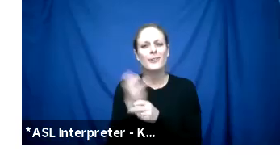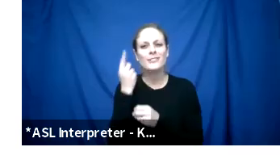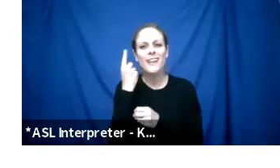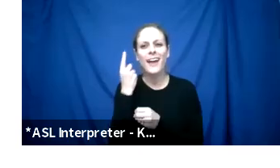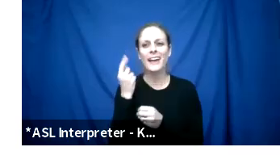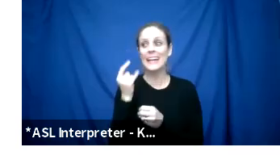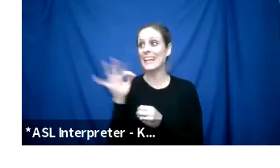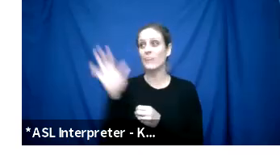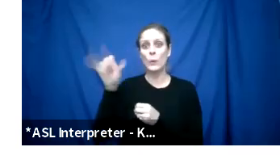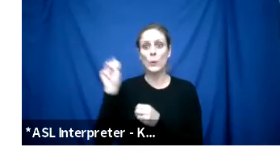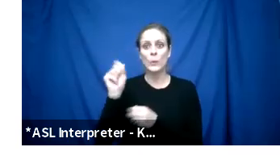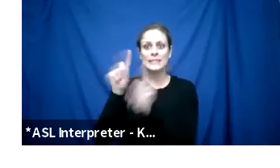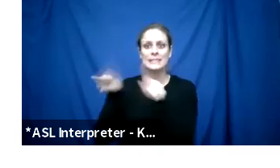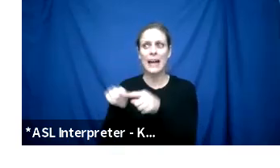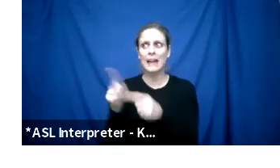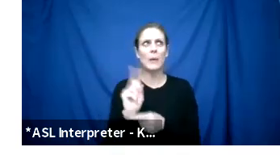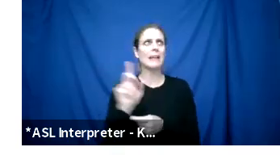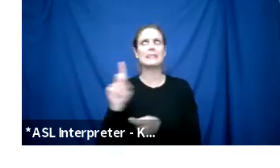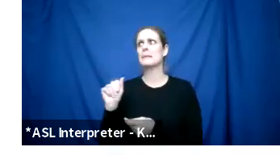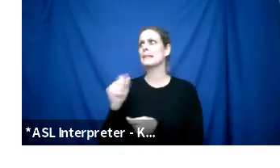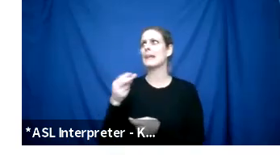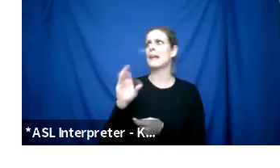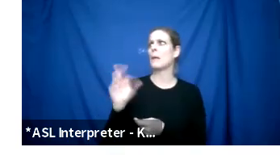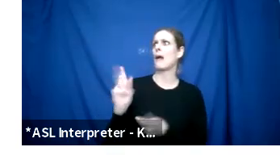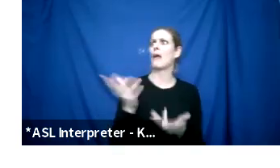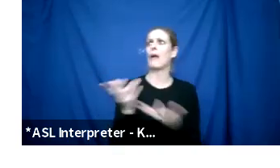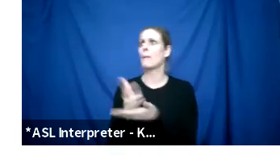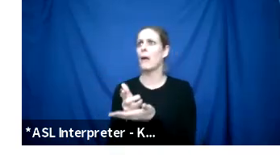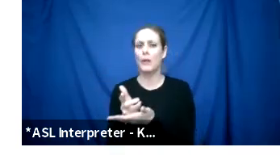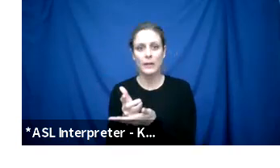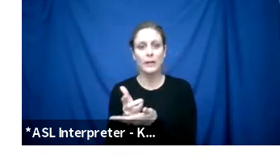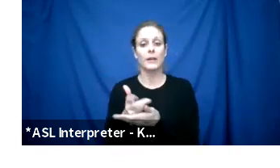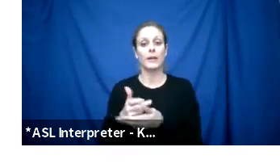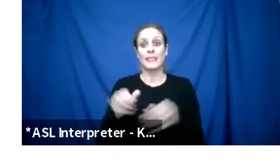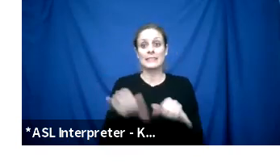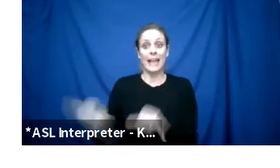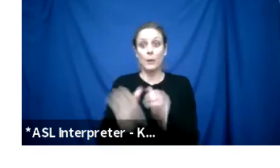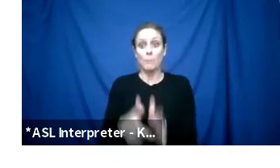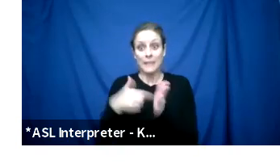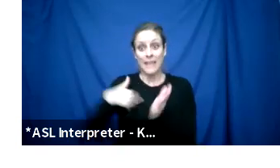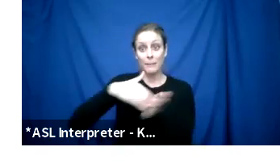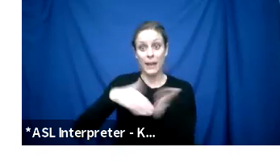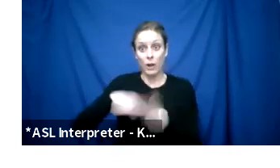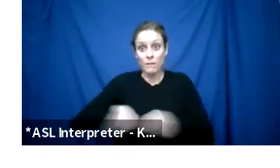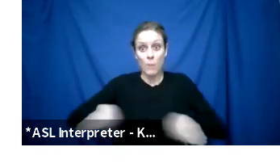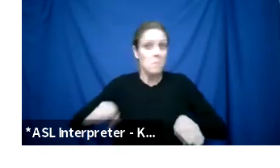if they're not signed. The standard doesn't require the international symbol on the ground. It only requires a sign and the access aisle to